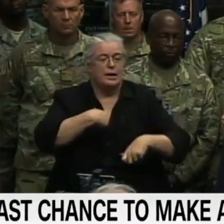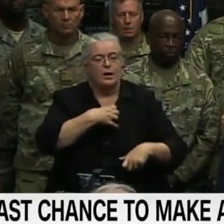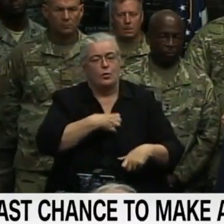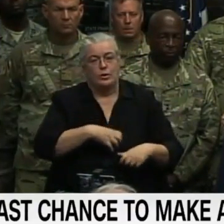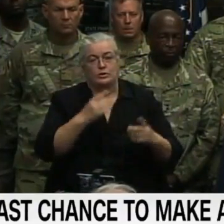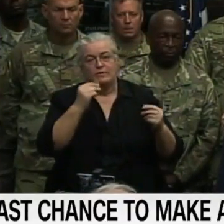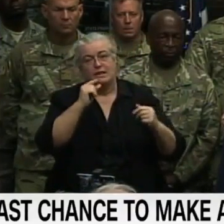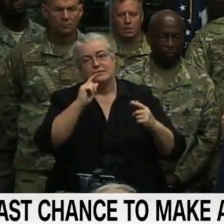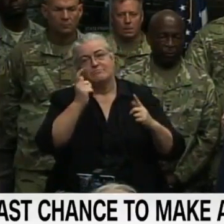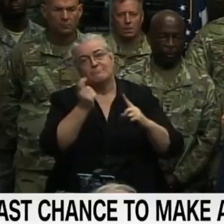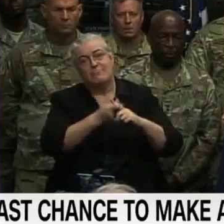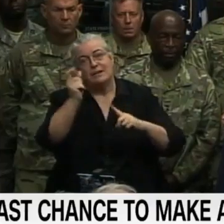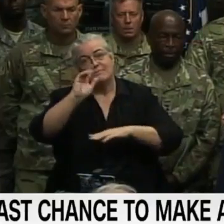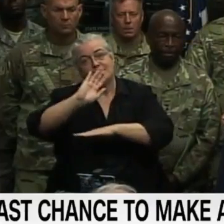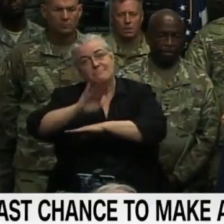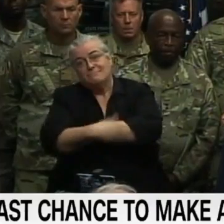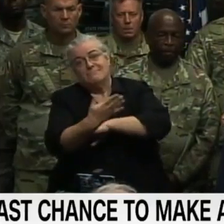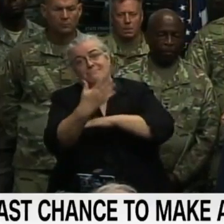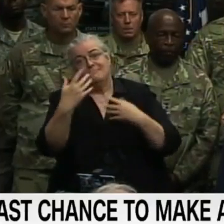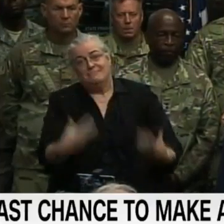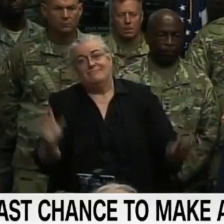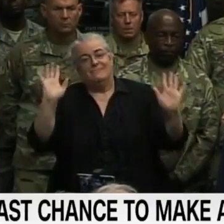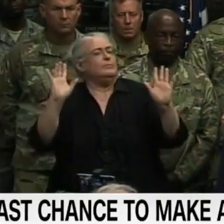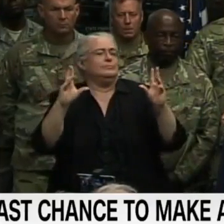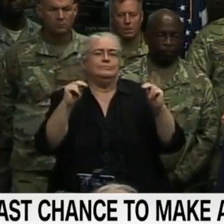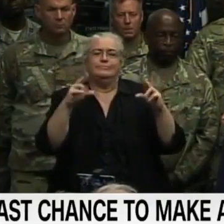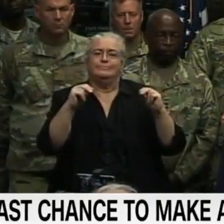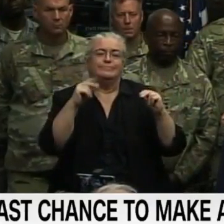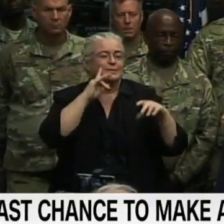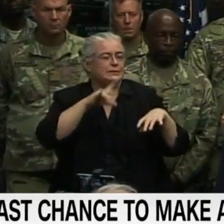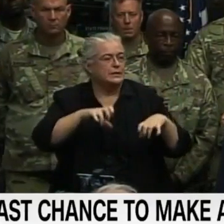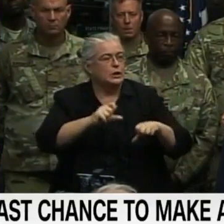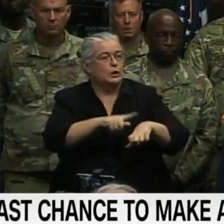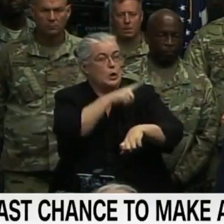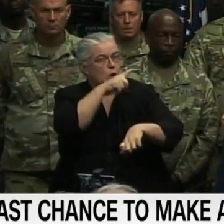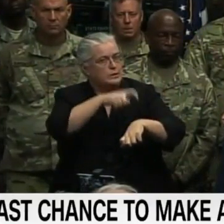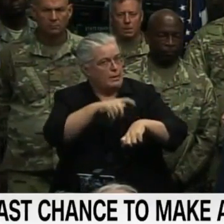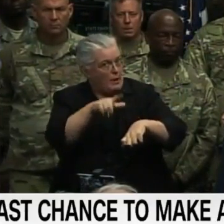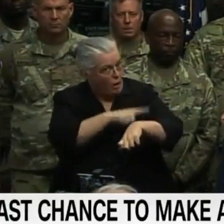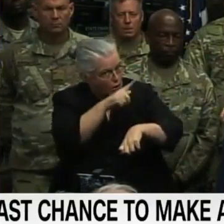overnight. It's not. This is going to be massive. I'm still praying that we don't lose,